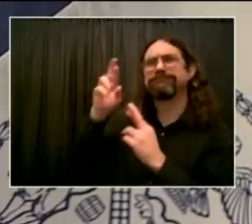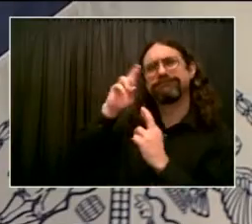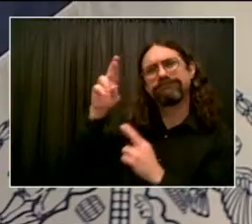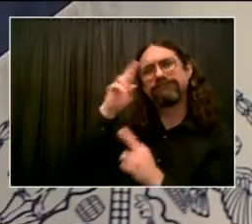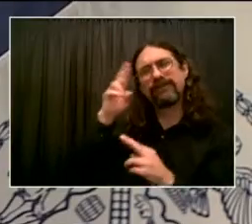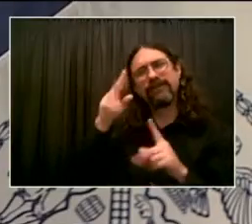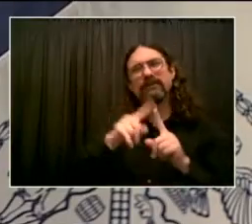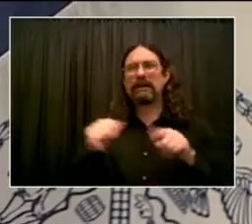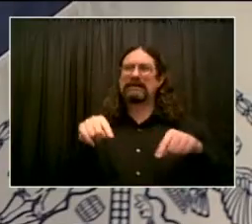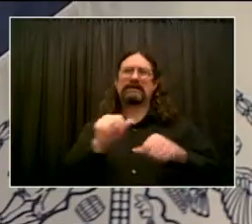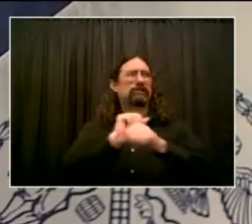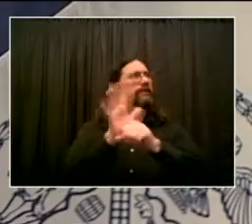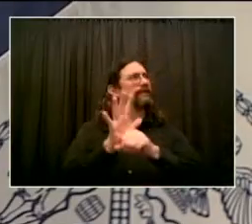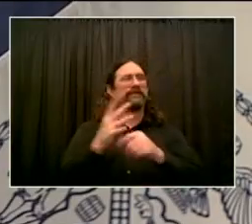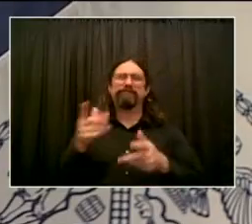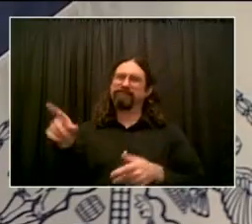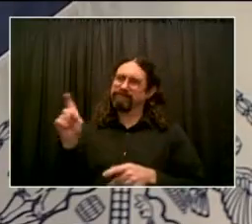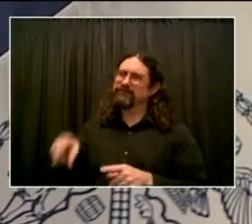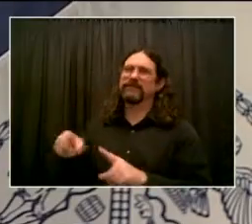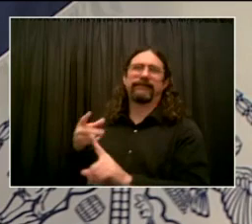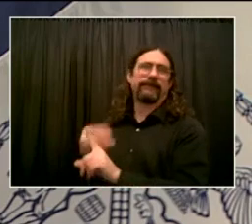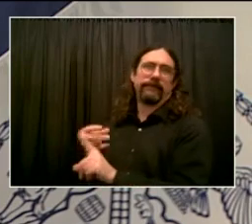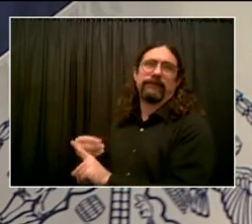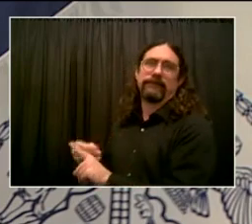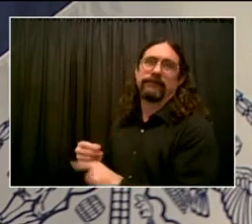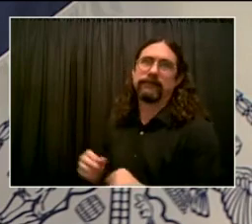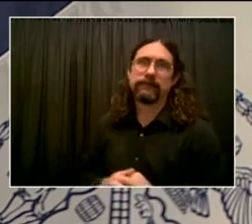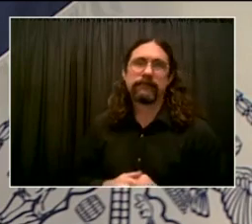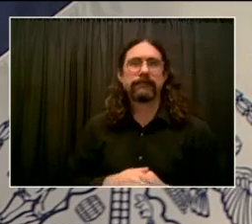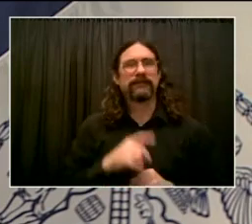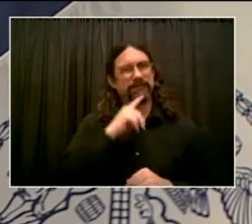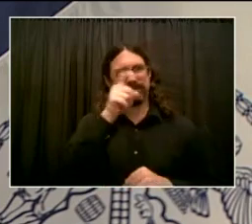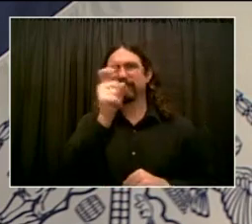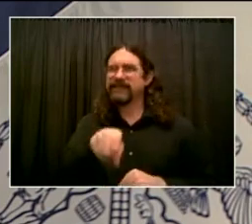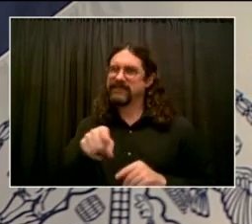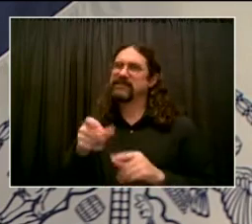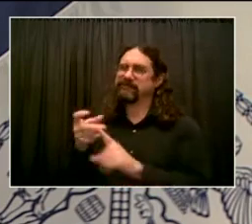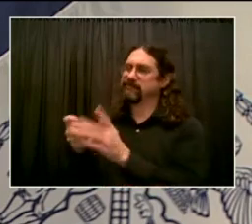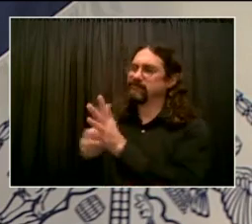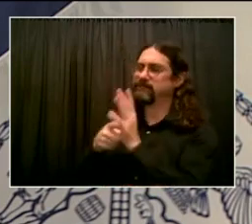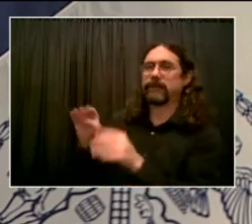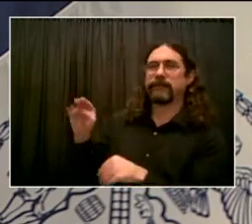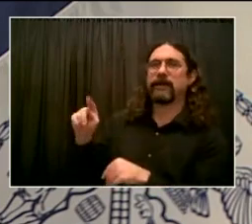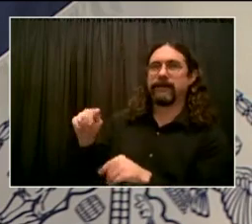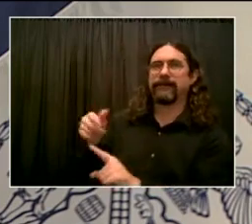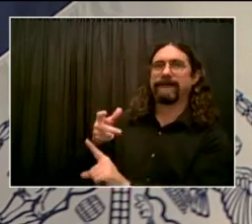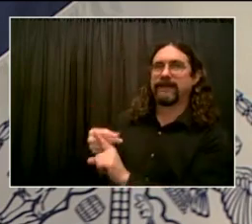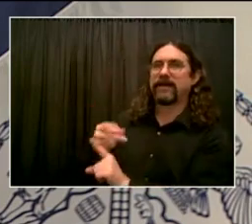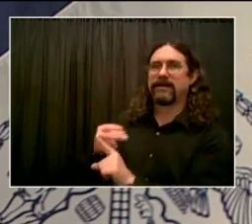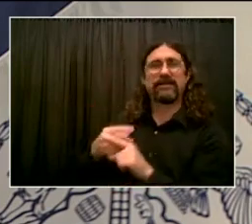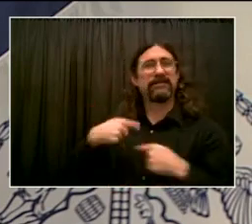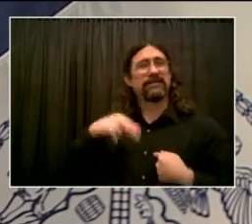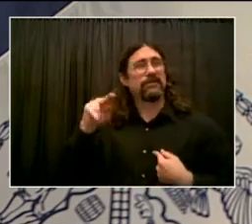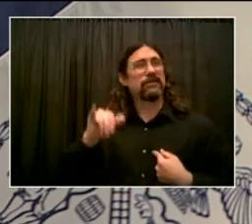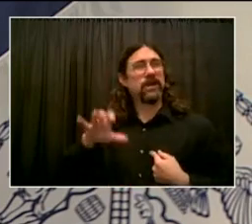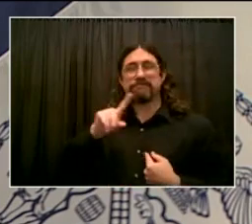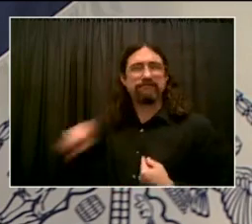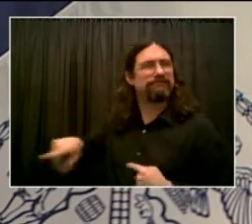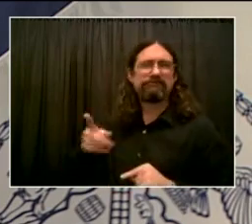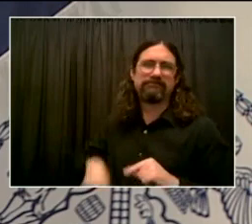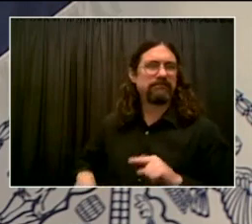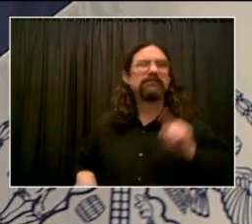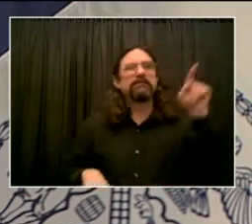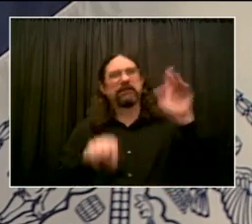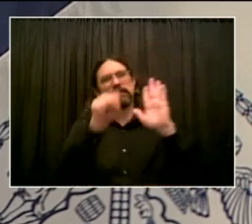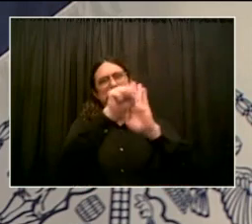be vaccinated for the safety of each other and their families, their communities, for the safety of the passengers. It's worked with the